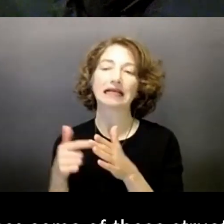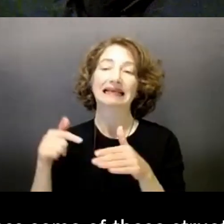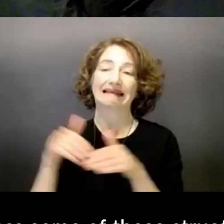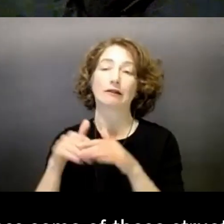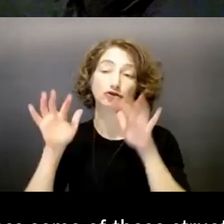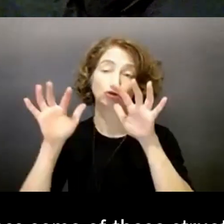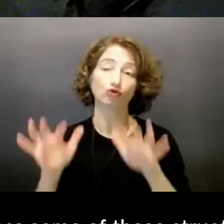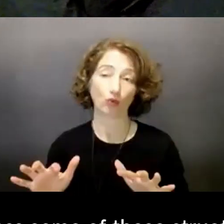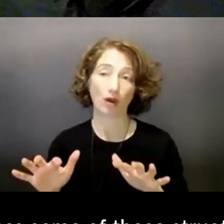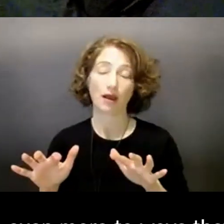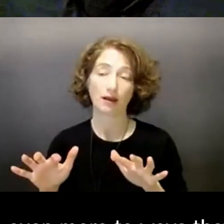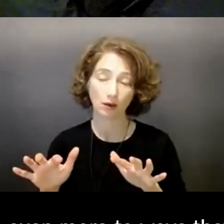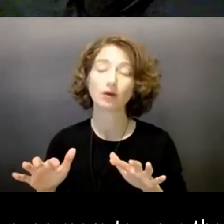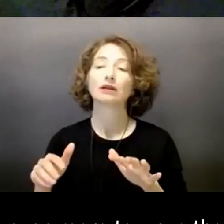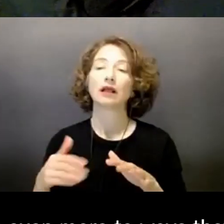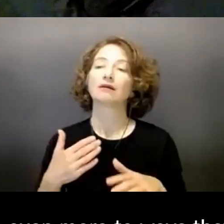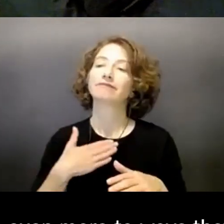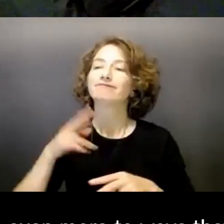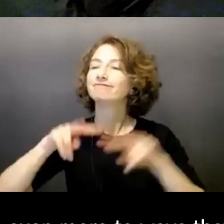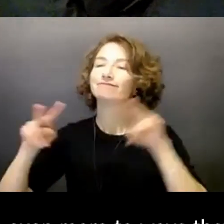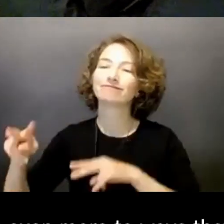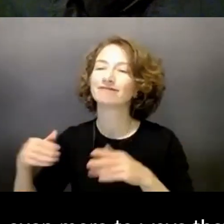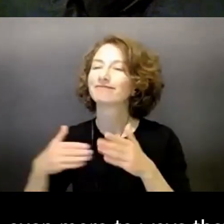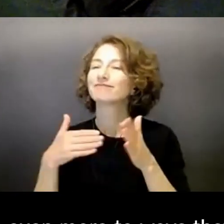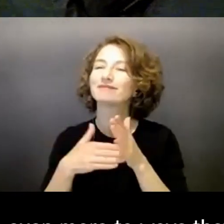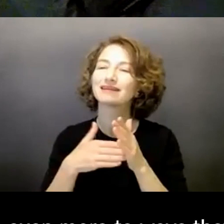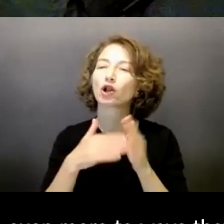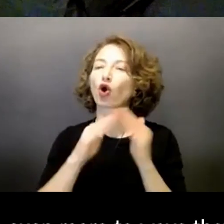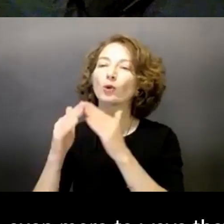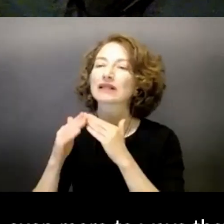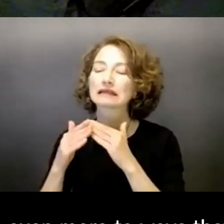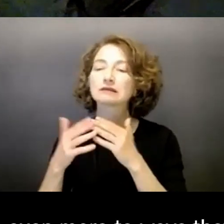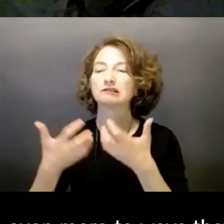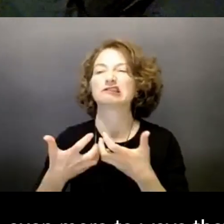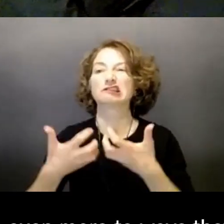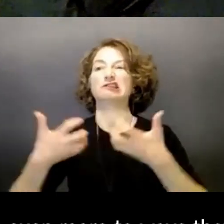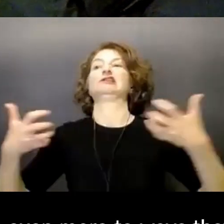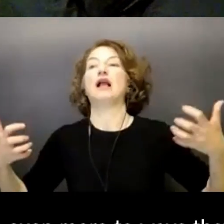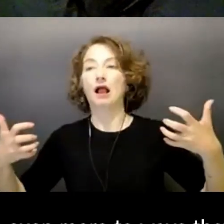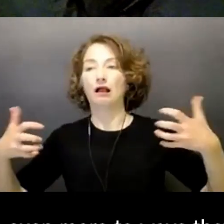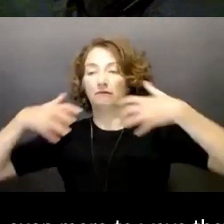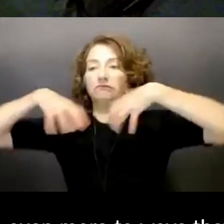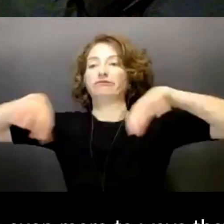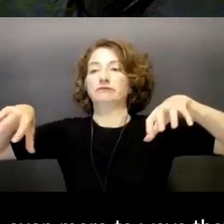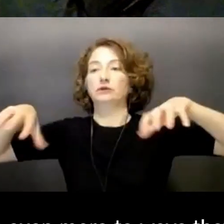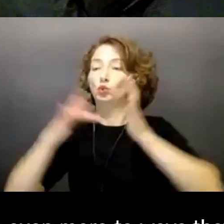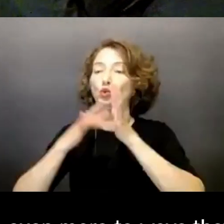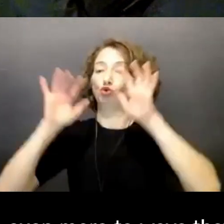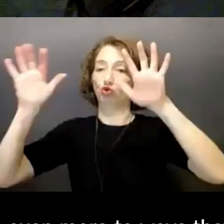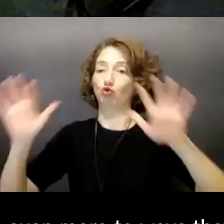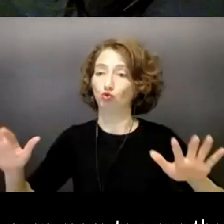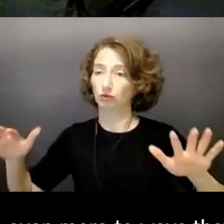between our different communities. And then we also need to be open even more to ways that